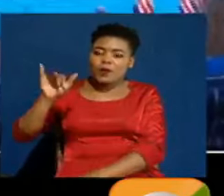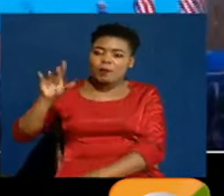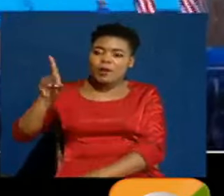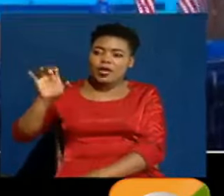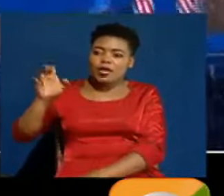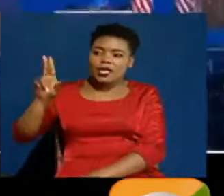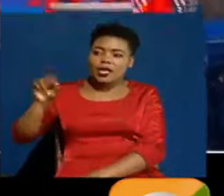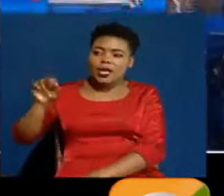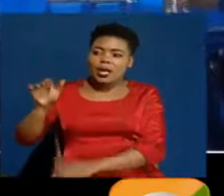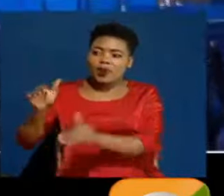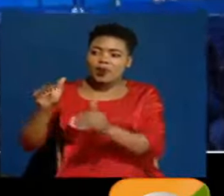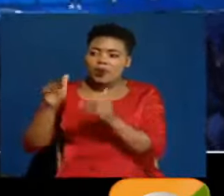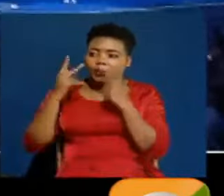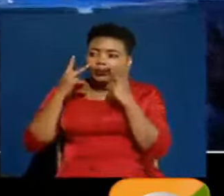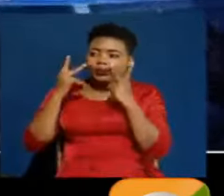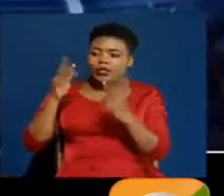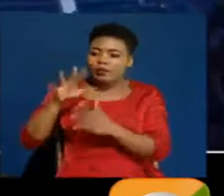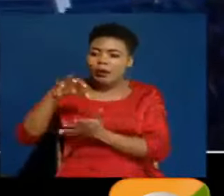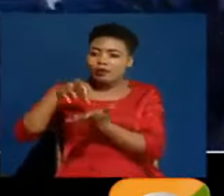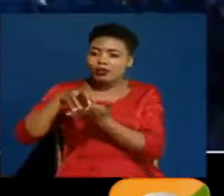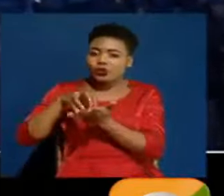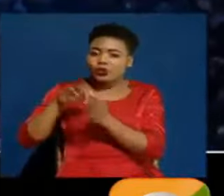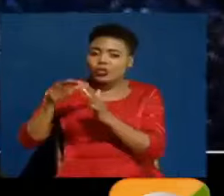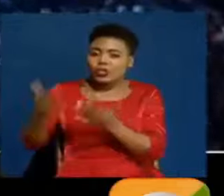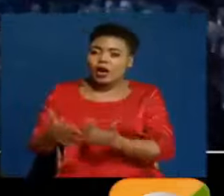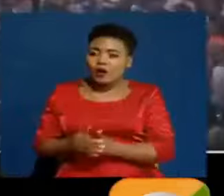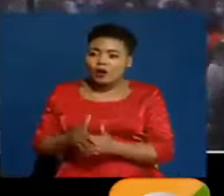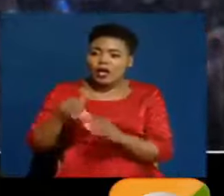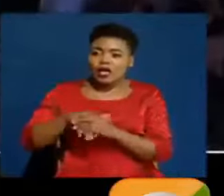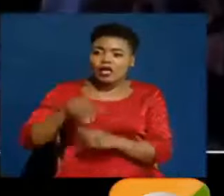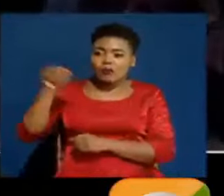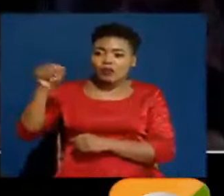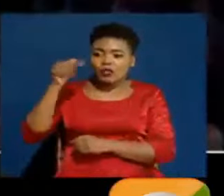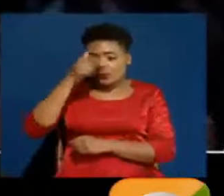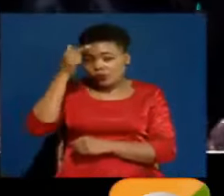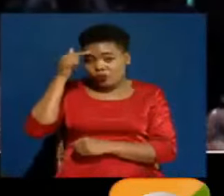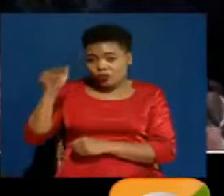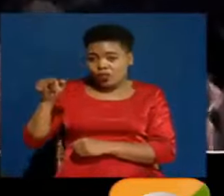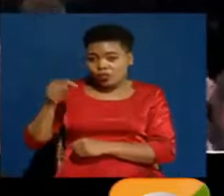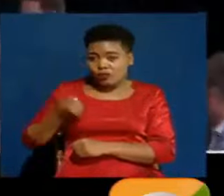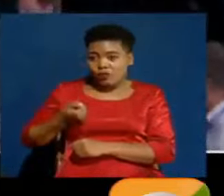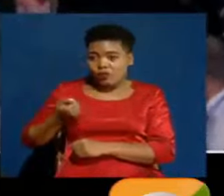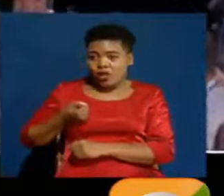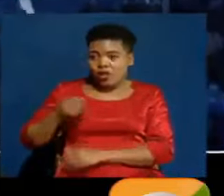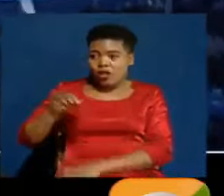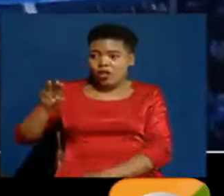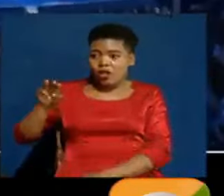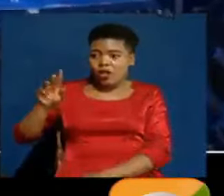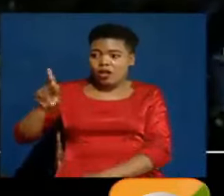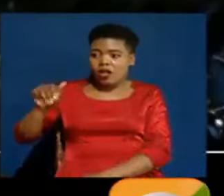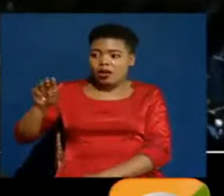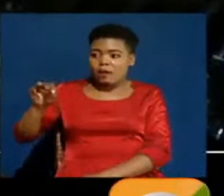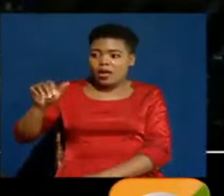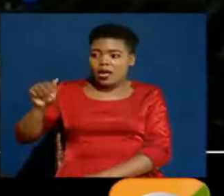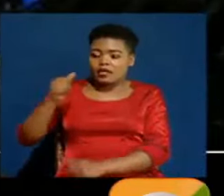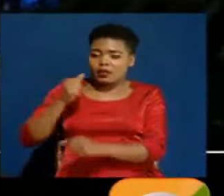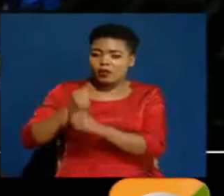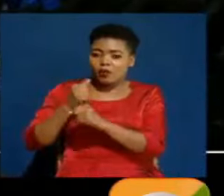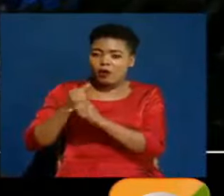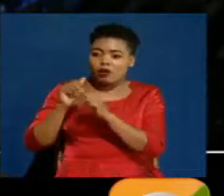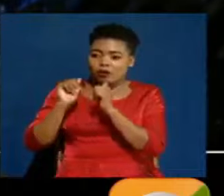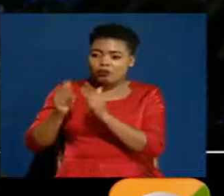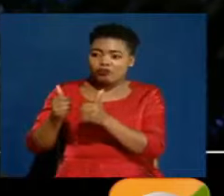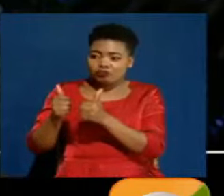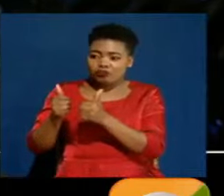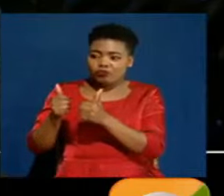her policy propositions on a range of issues, because she's been having a good ride and the